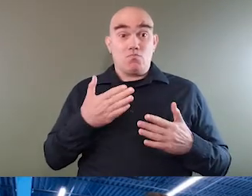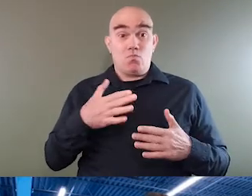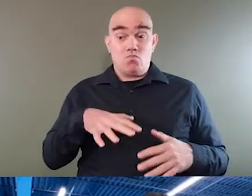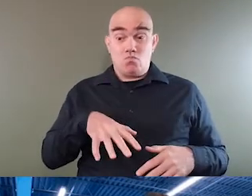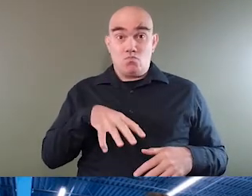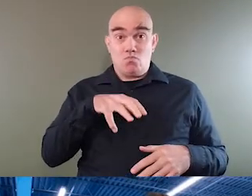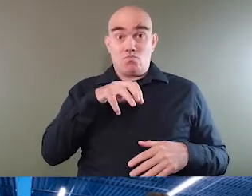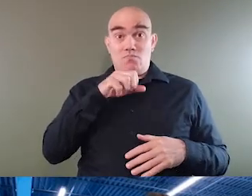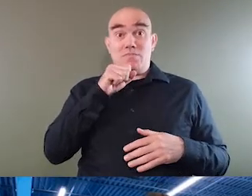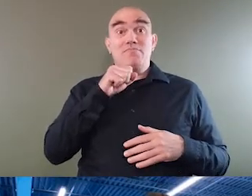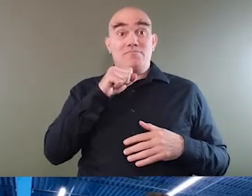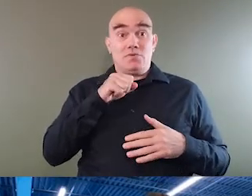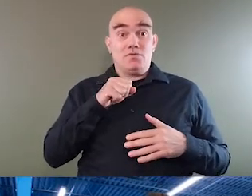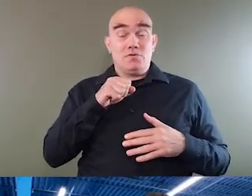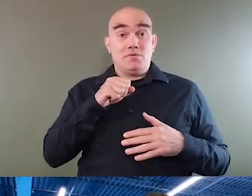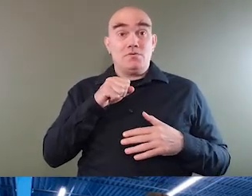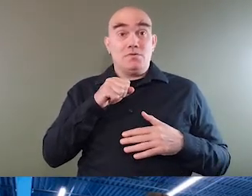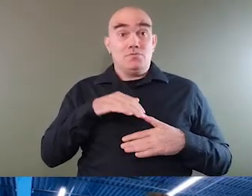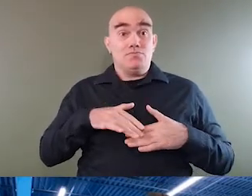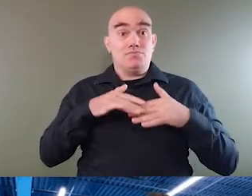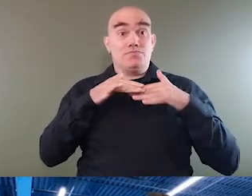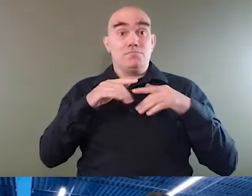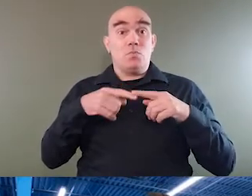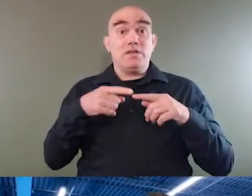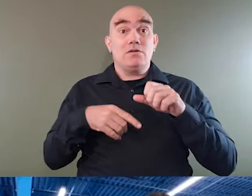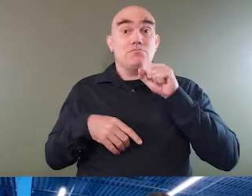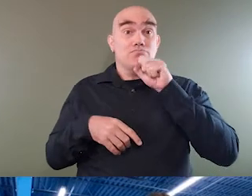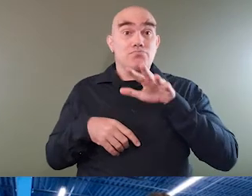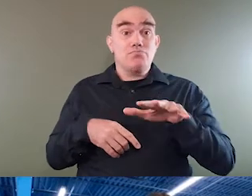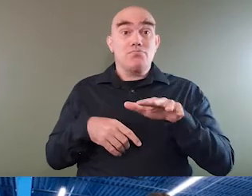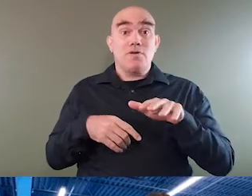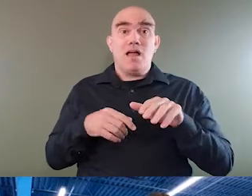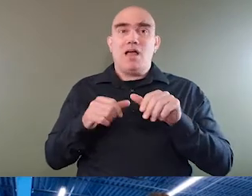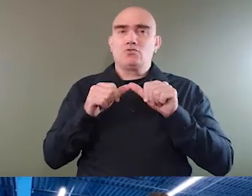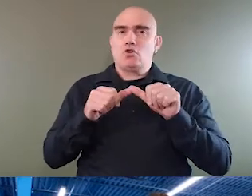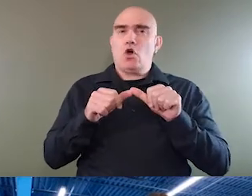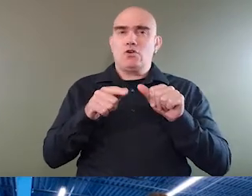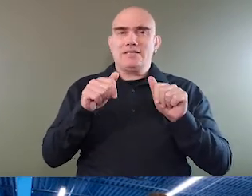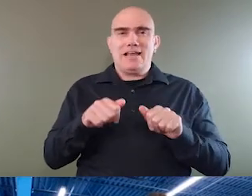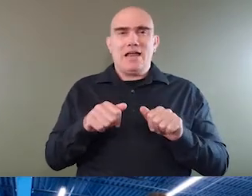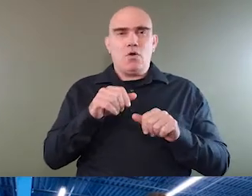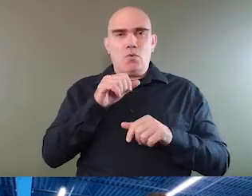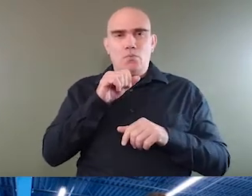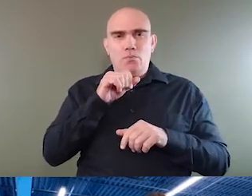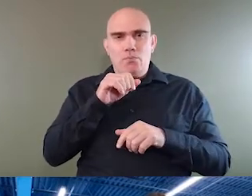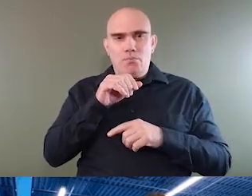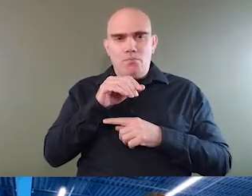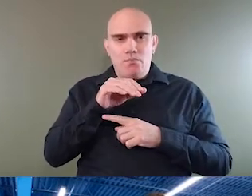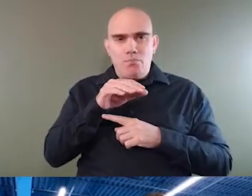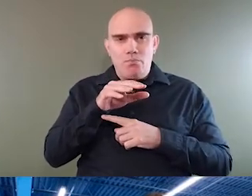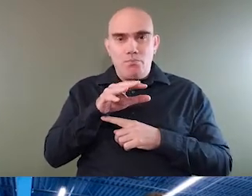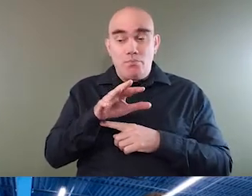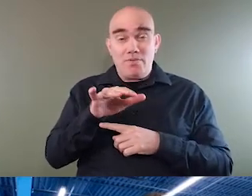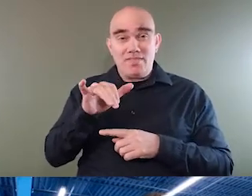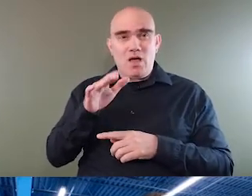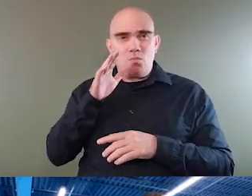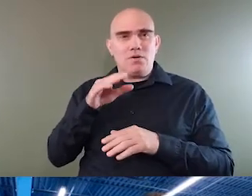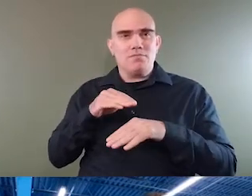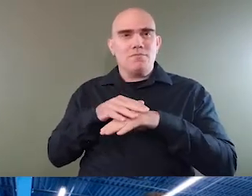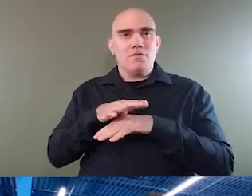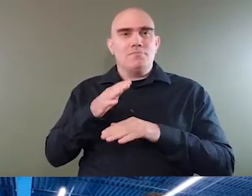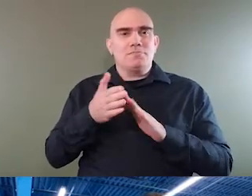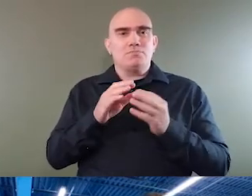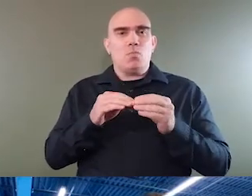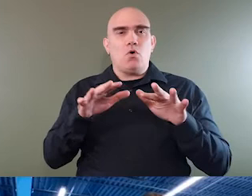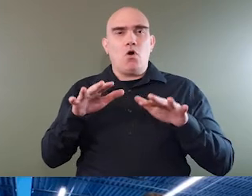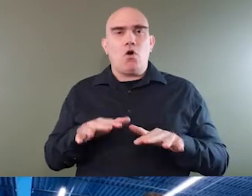your exhale, as long as you can keep your exhale, this will bring you to calm. This is what sets in motion your parasympathetic nervous